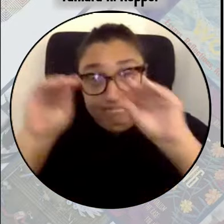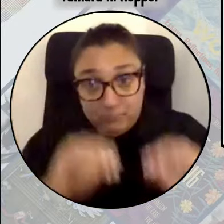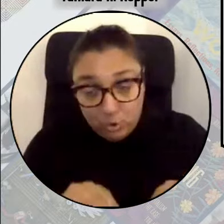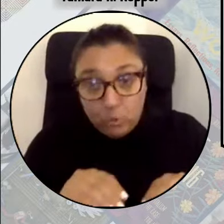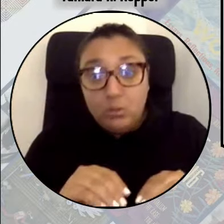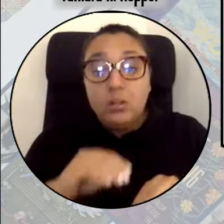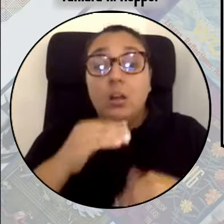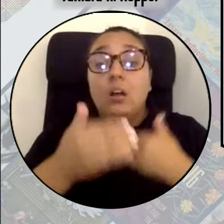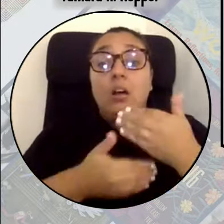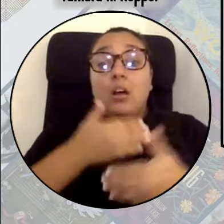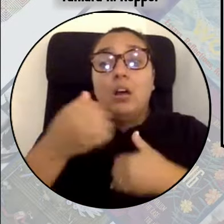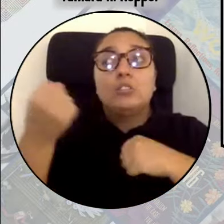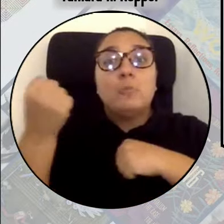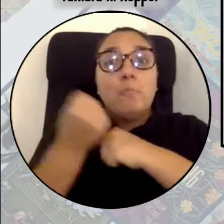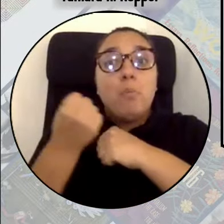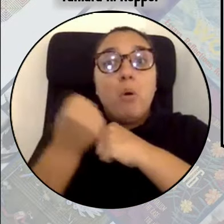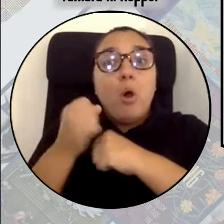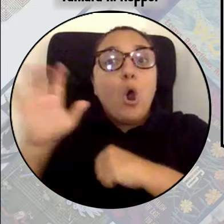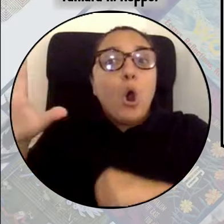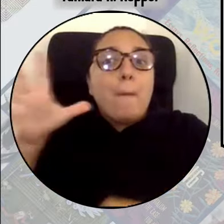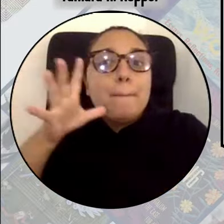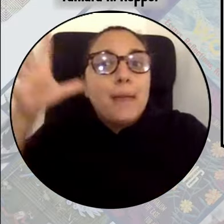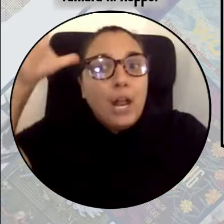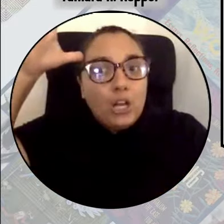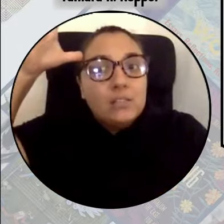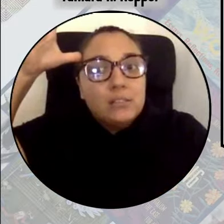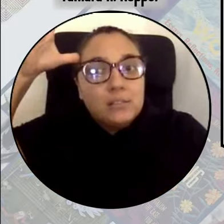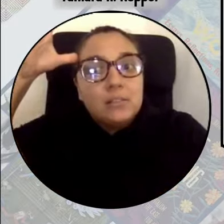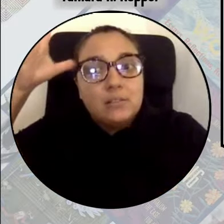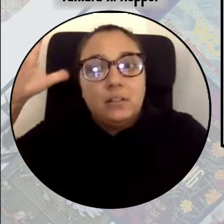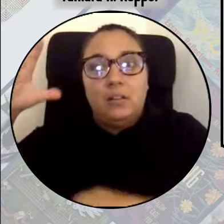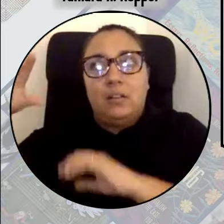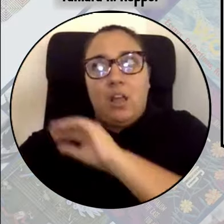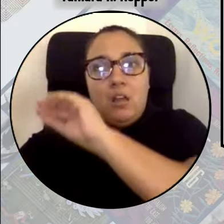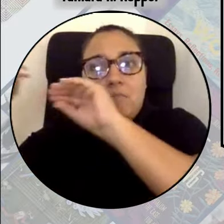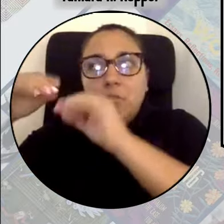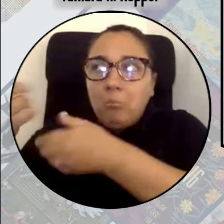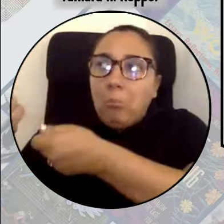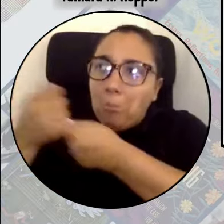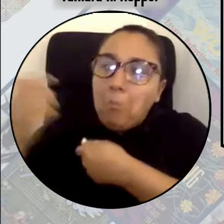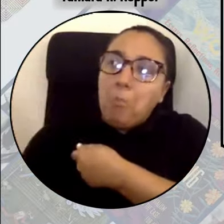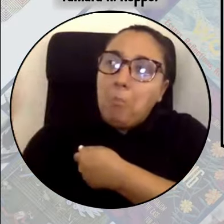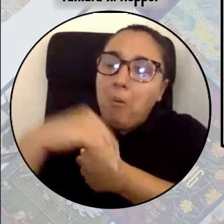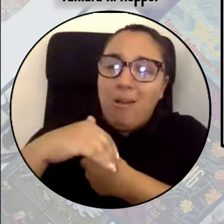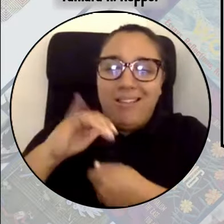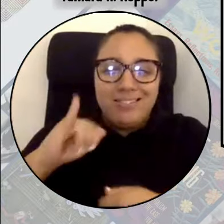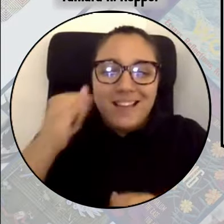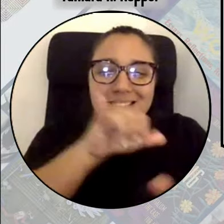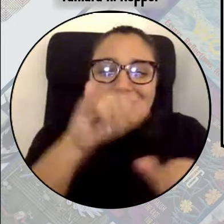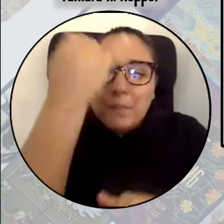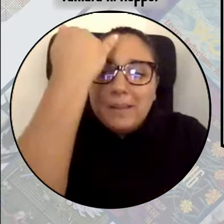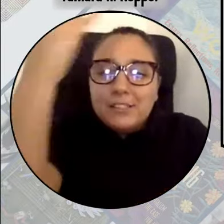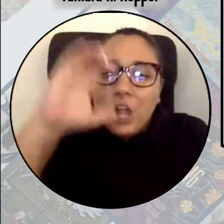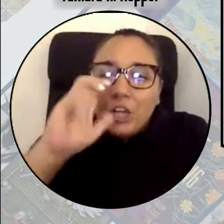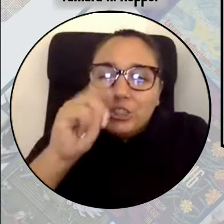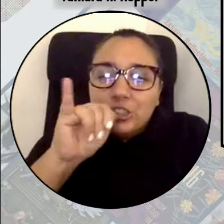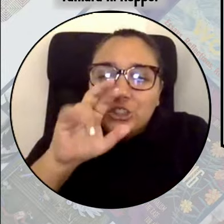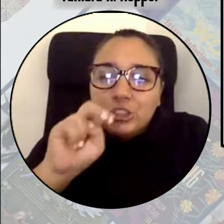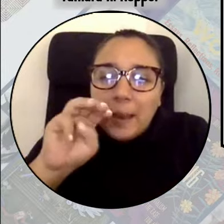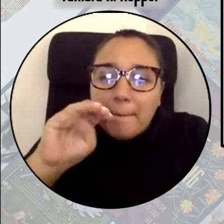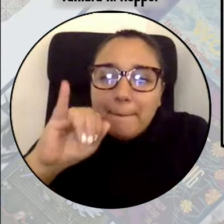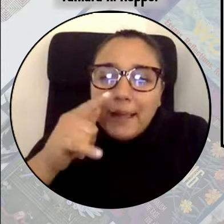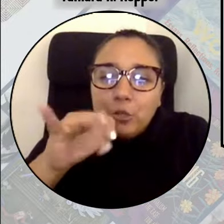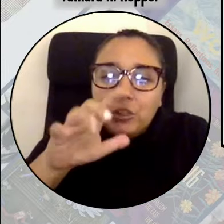her parents in family reunification, what President Trump dismissed as chain migration. And then they recently became